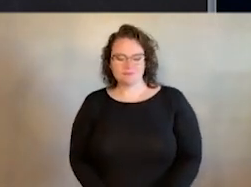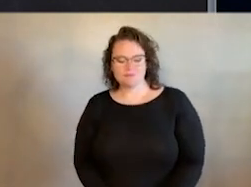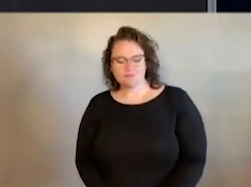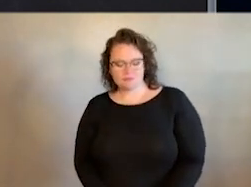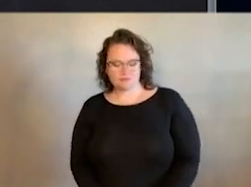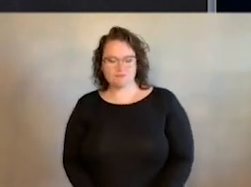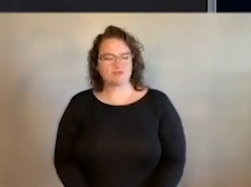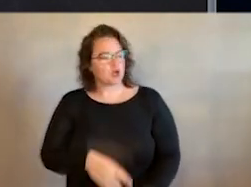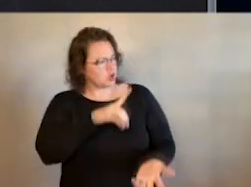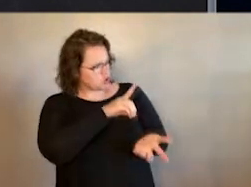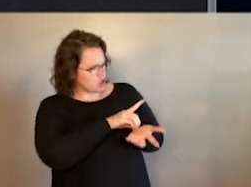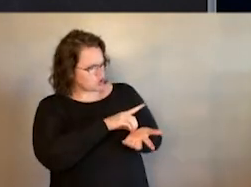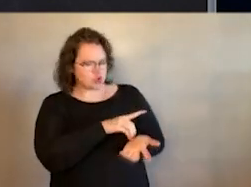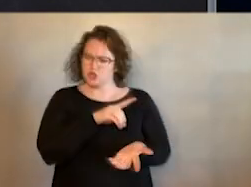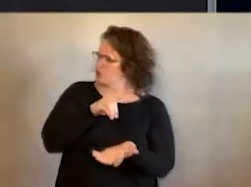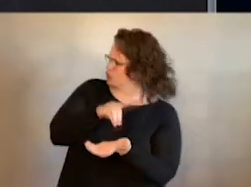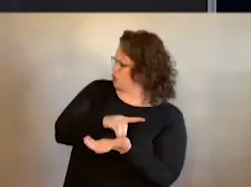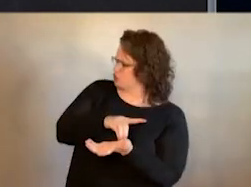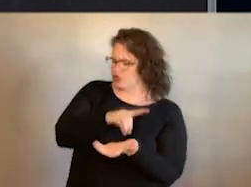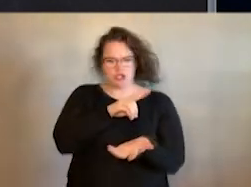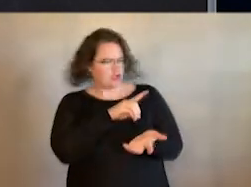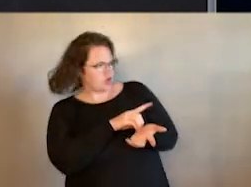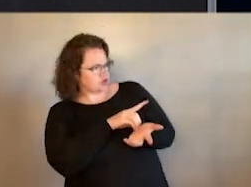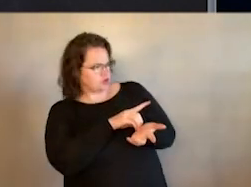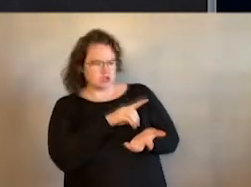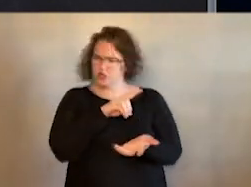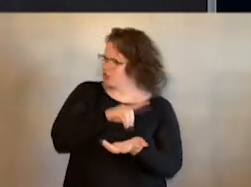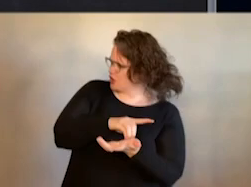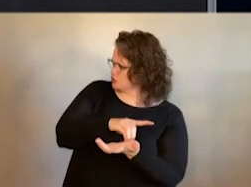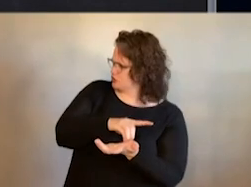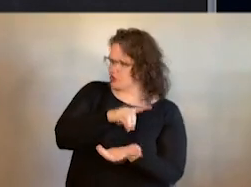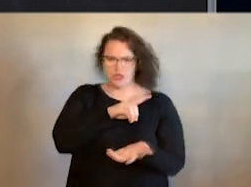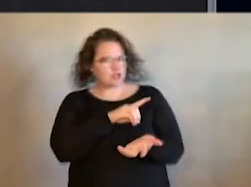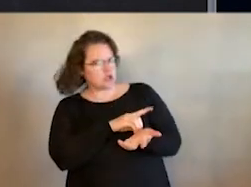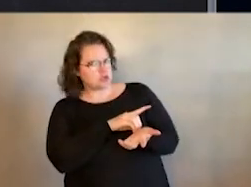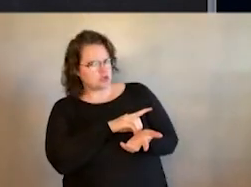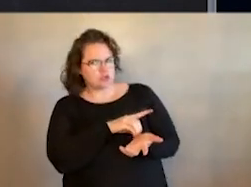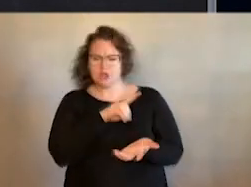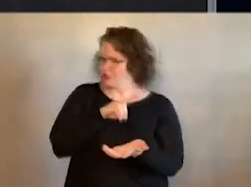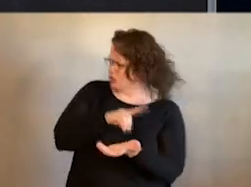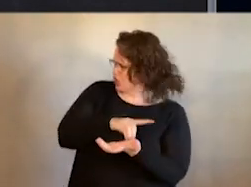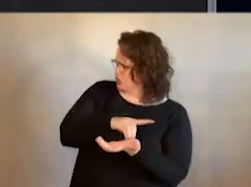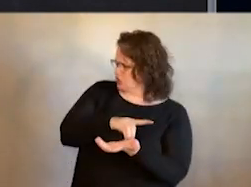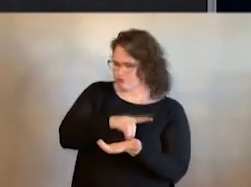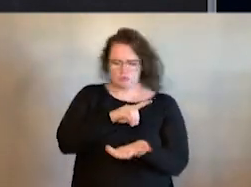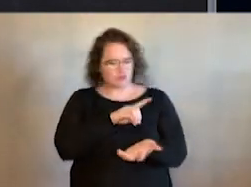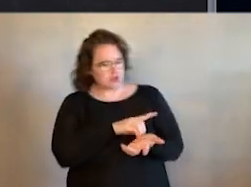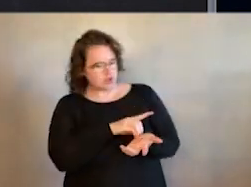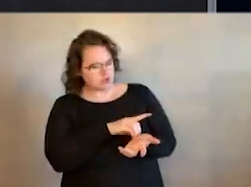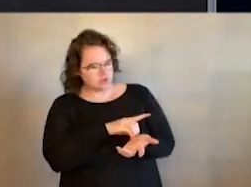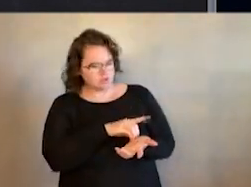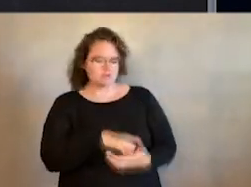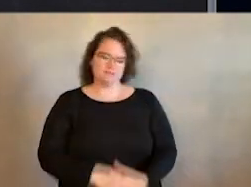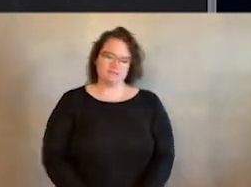Doctor. Doctor. Doctor. Doctor. Doctor. Doctor. Doctor. Doctor. Doctor. Doctor. Doctor. Doctor.